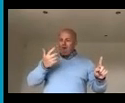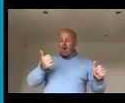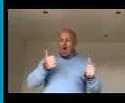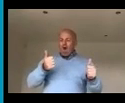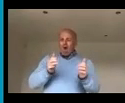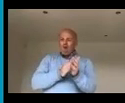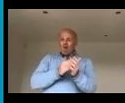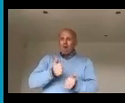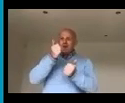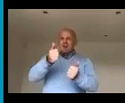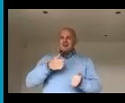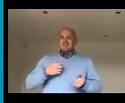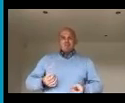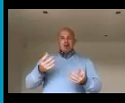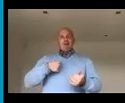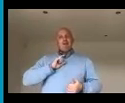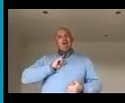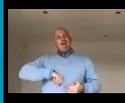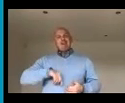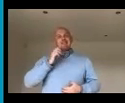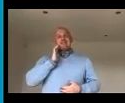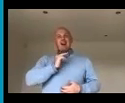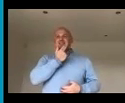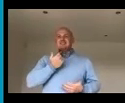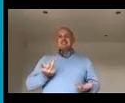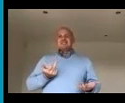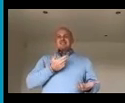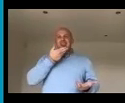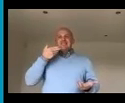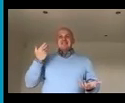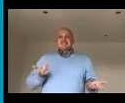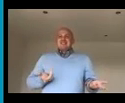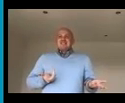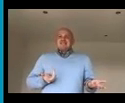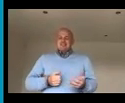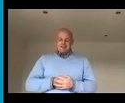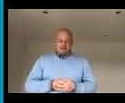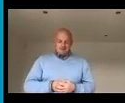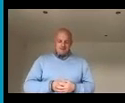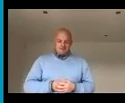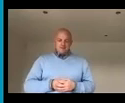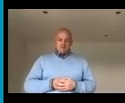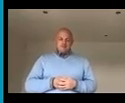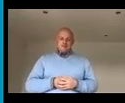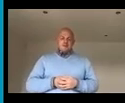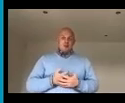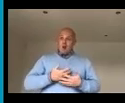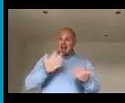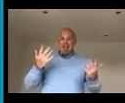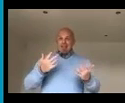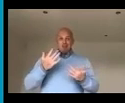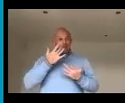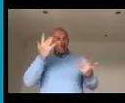well. And it's also really nice to see that projects have worked and projects have made a difference to their community. So anything you can share with